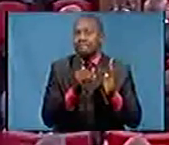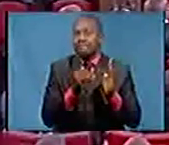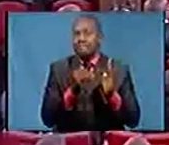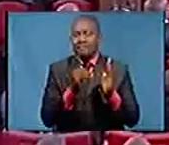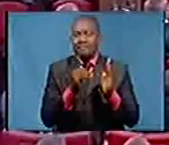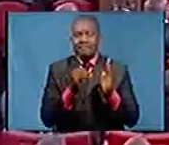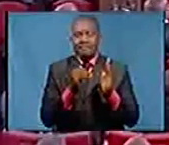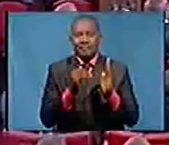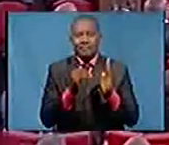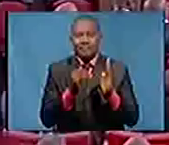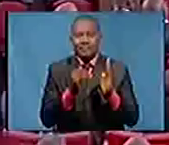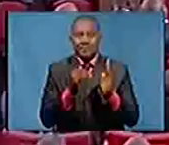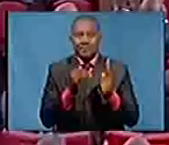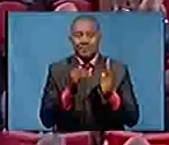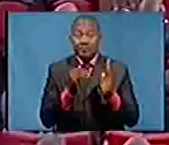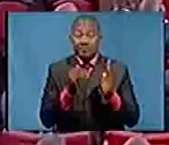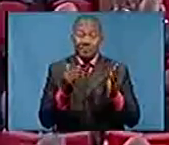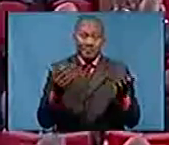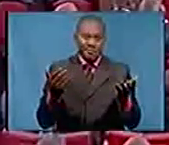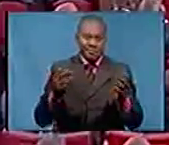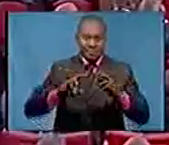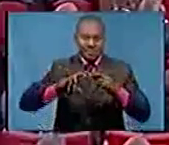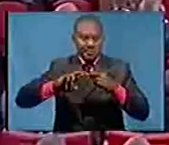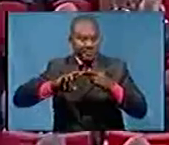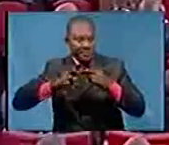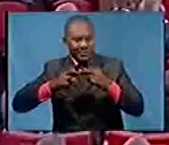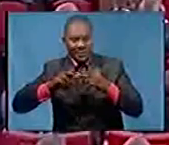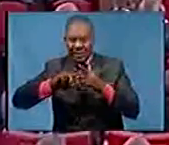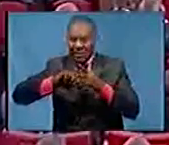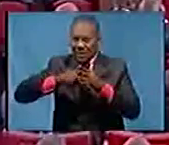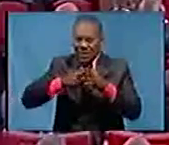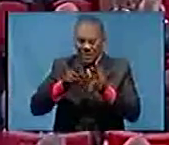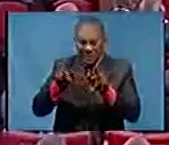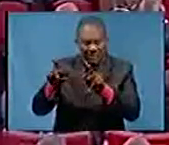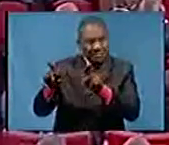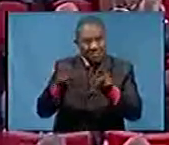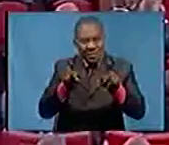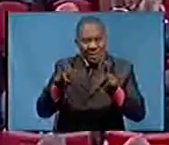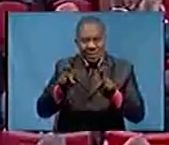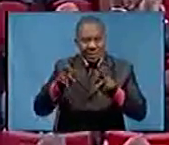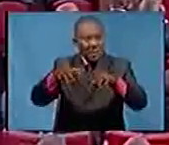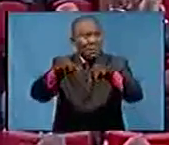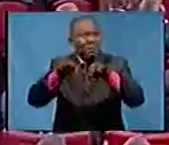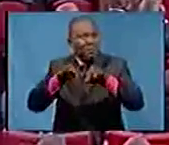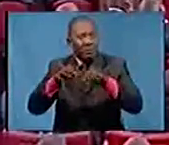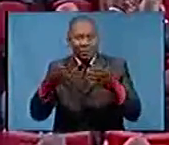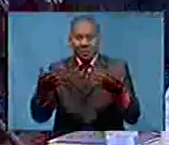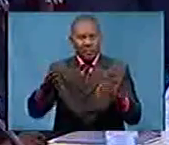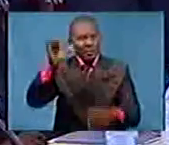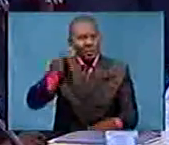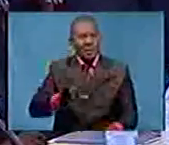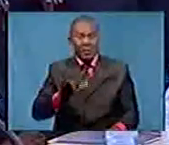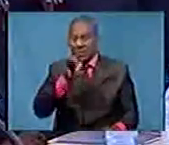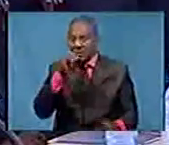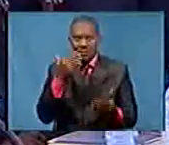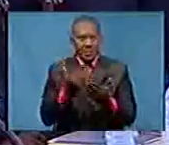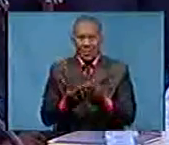that relatives should start planning their funeral. It's not good. For somebody